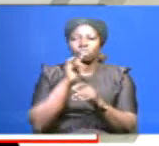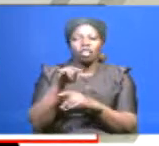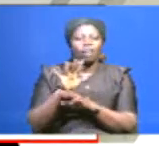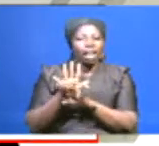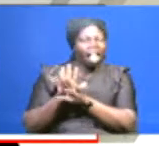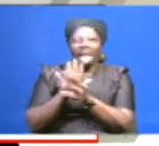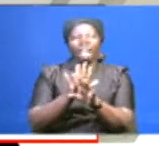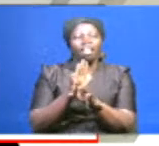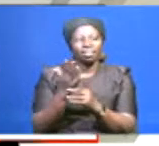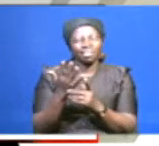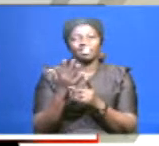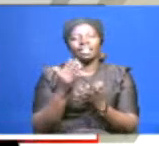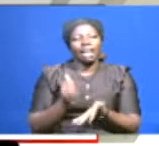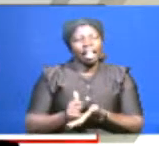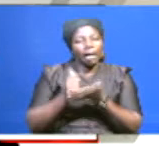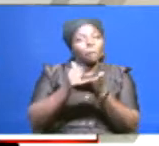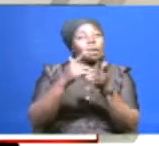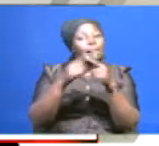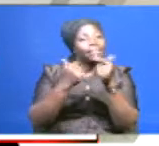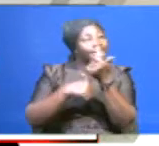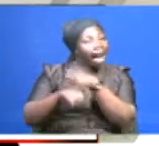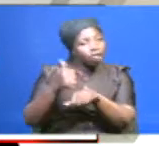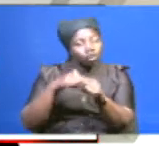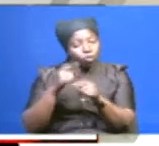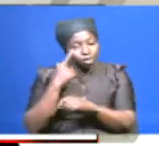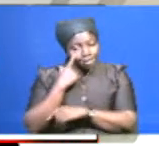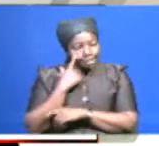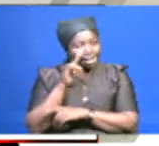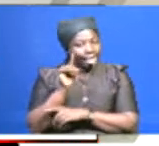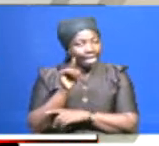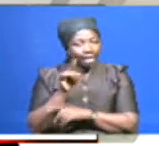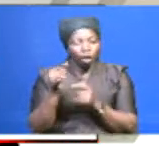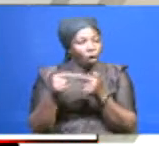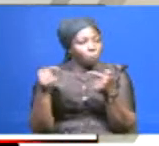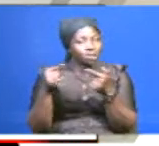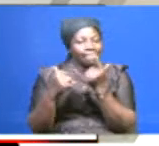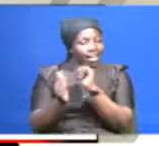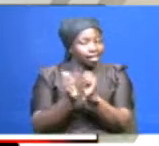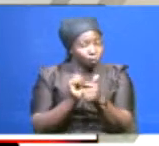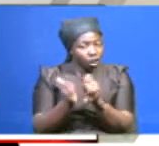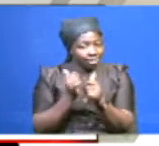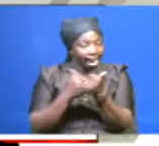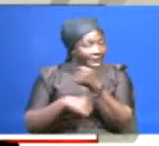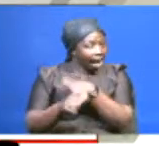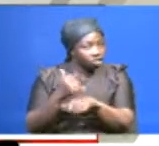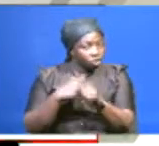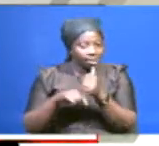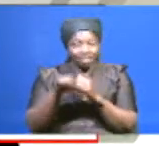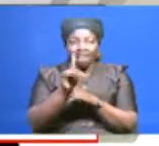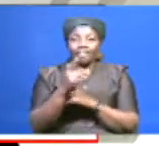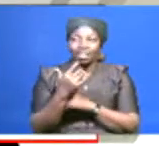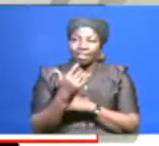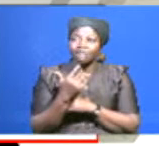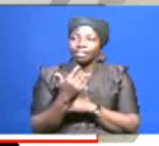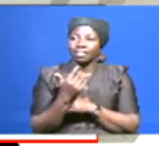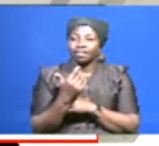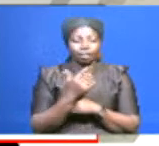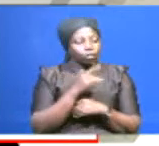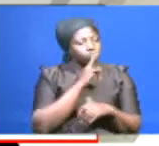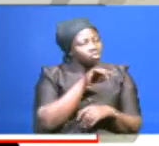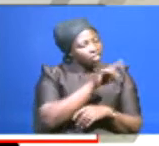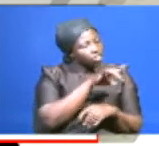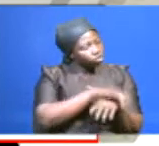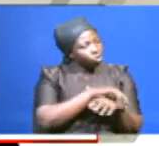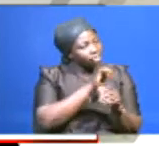He actually pushed him, aided him, but the action was considered unsporting. Yeah. And so he admits. So he got punished. He got punished. What